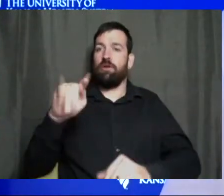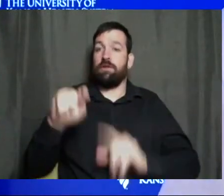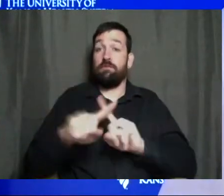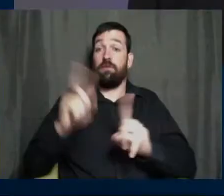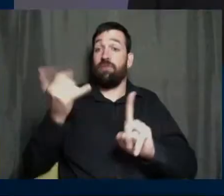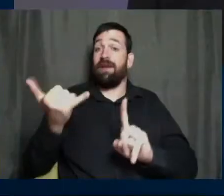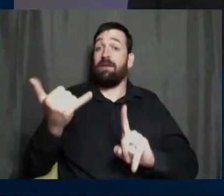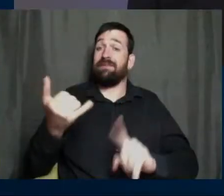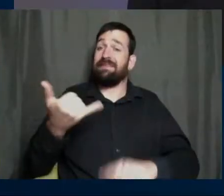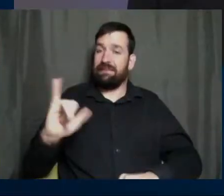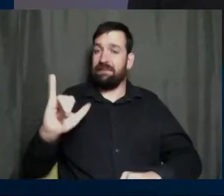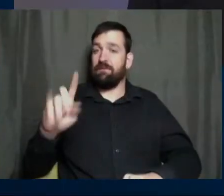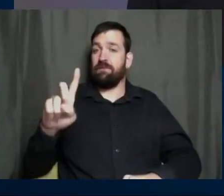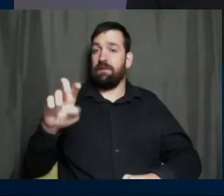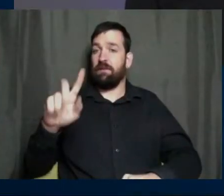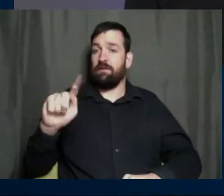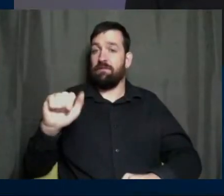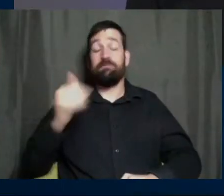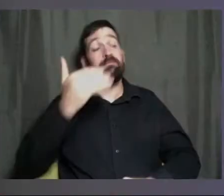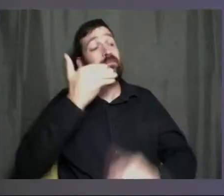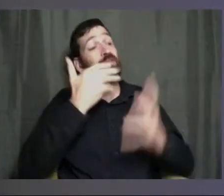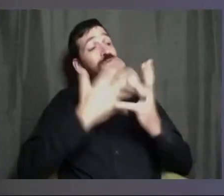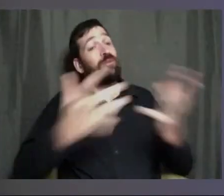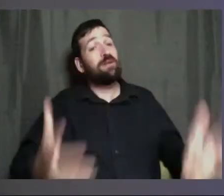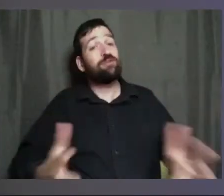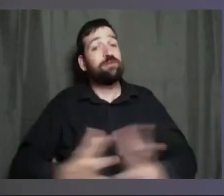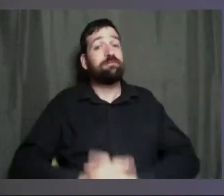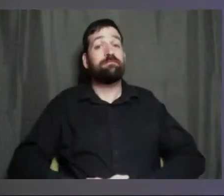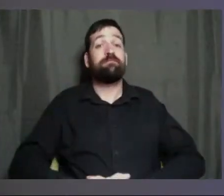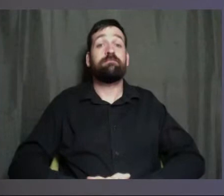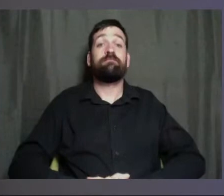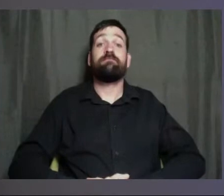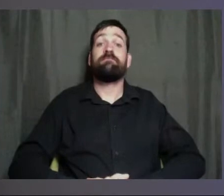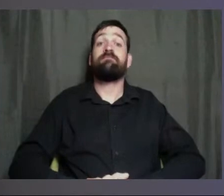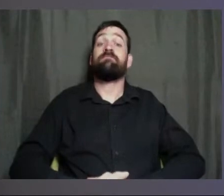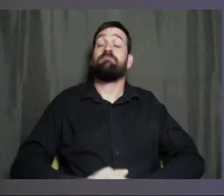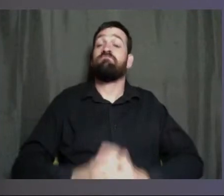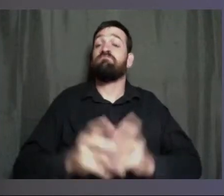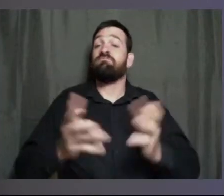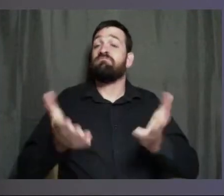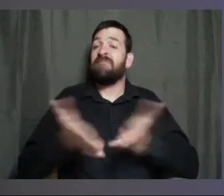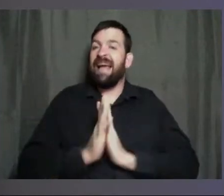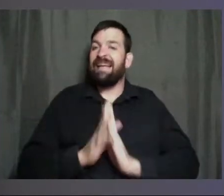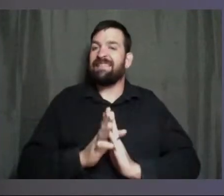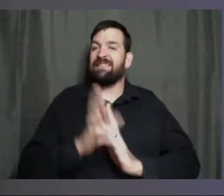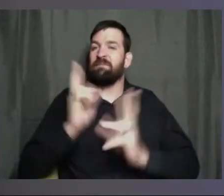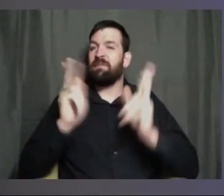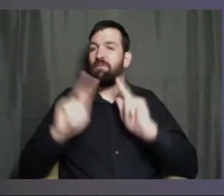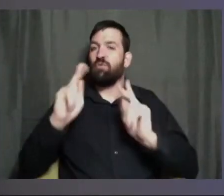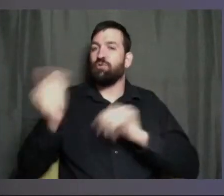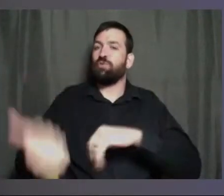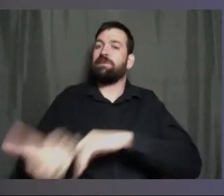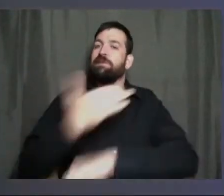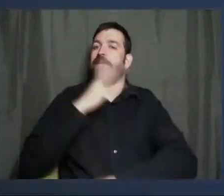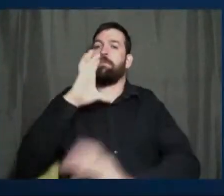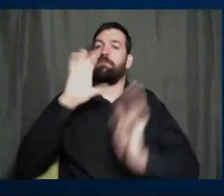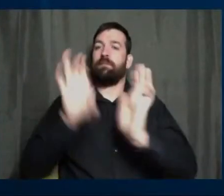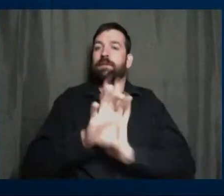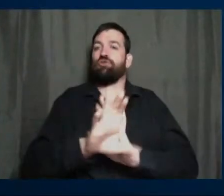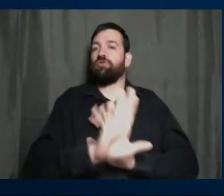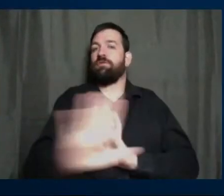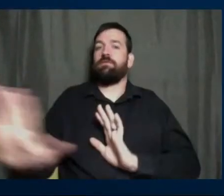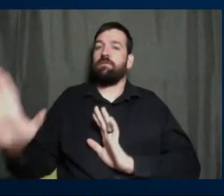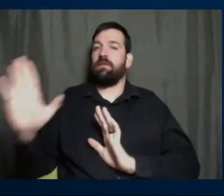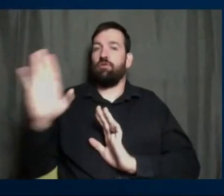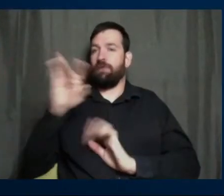one. Doc Hawk, thanks so much. Thanks. So we have asked viewers to send in pics of their kids getting the COVID shot. And here